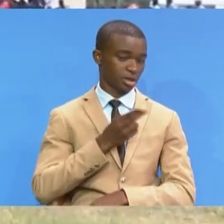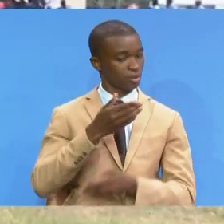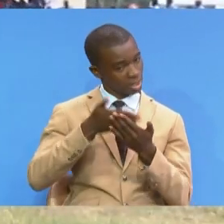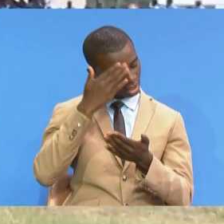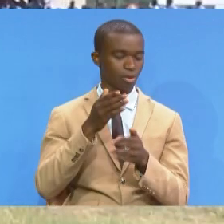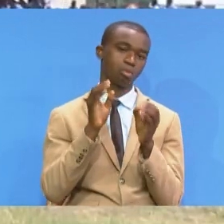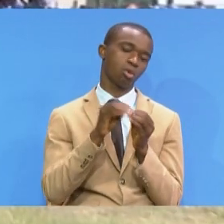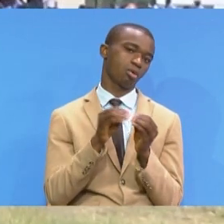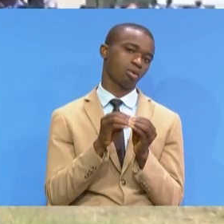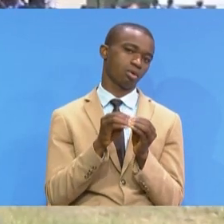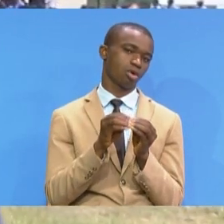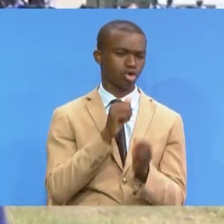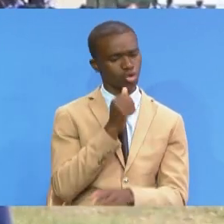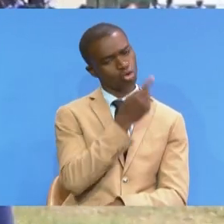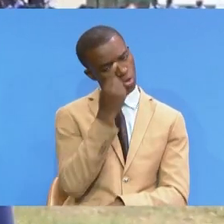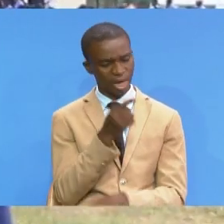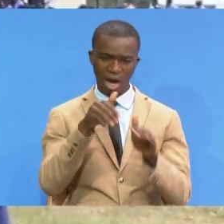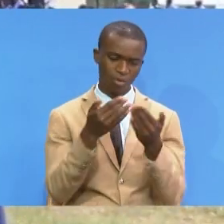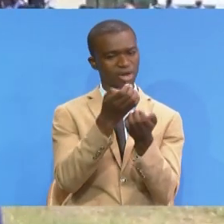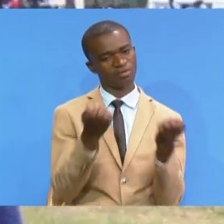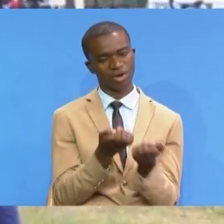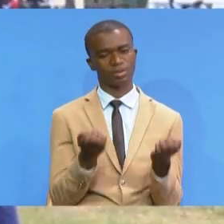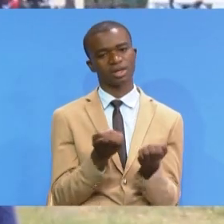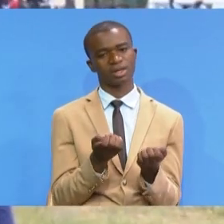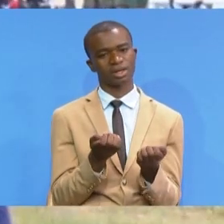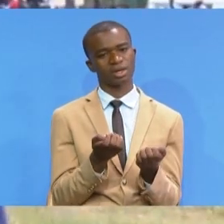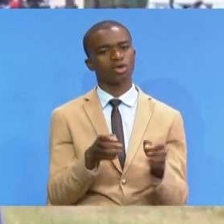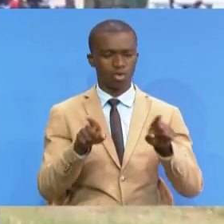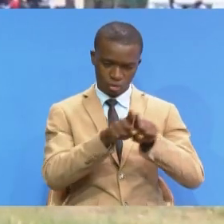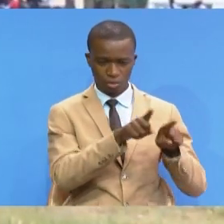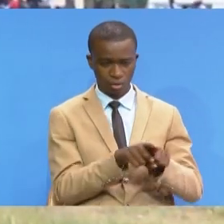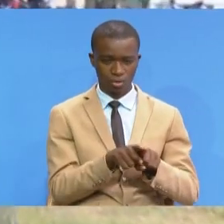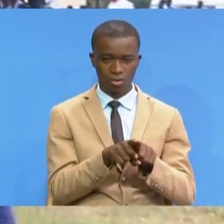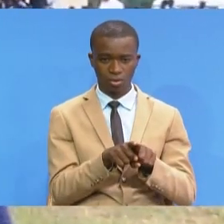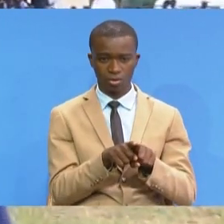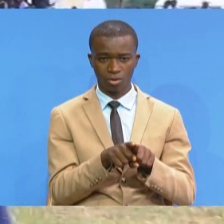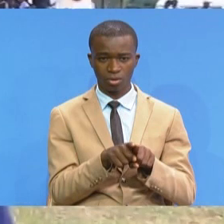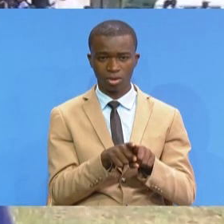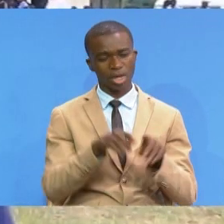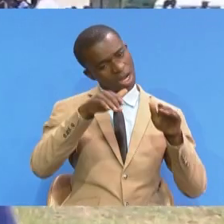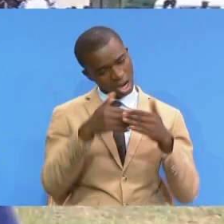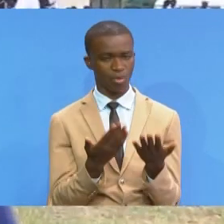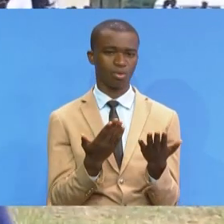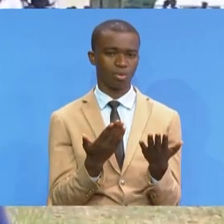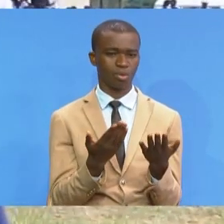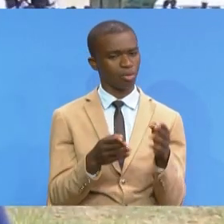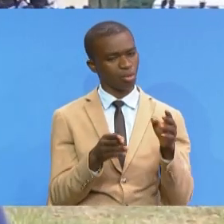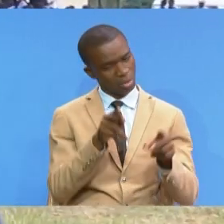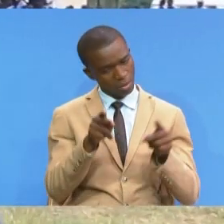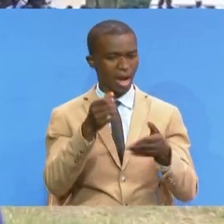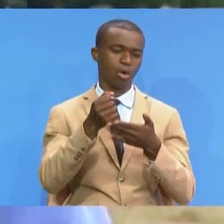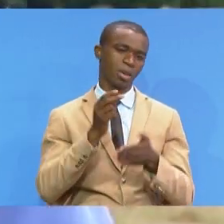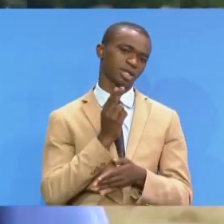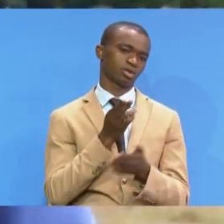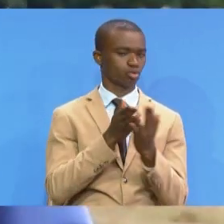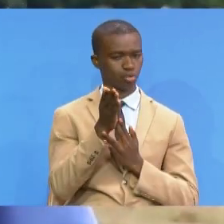things. Not just how the environment is being polluted, but just how the CDF funds, the way they help us in different